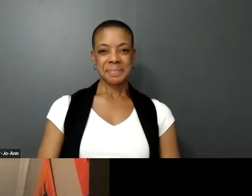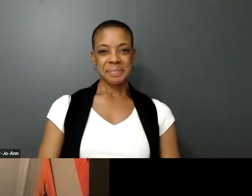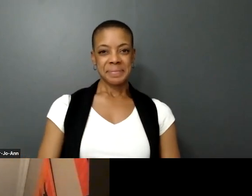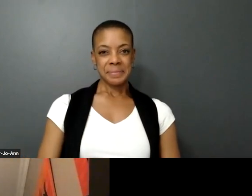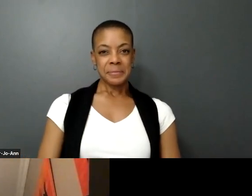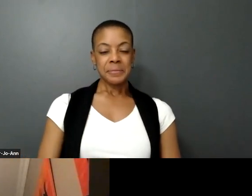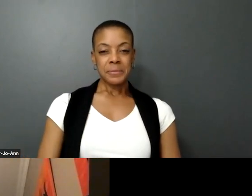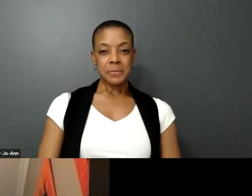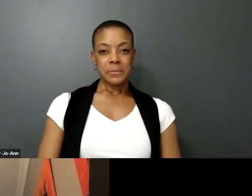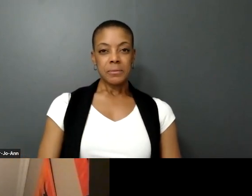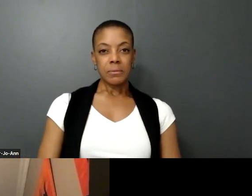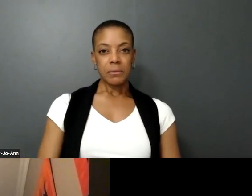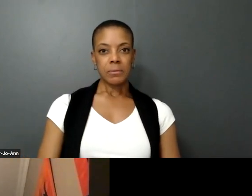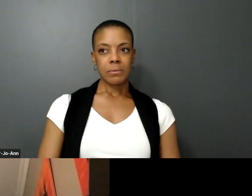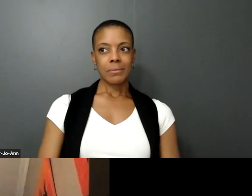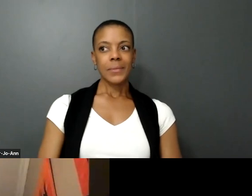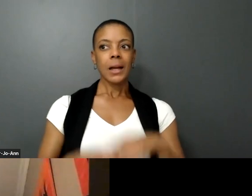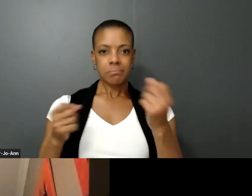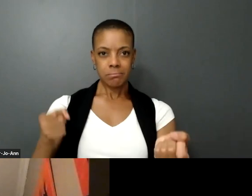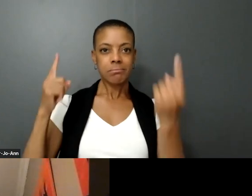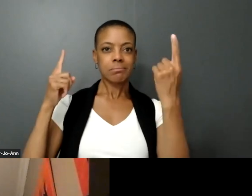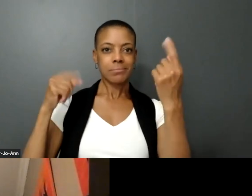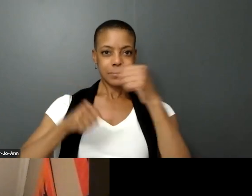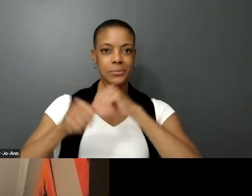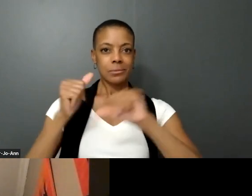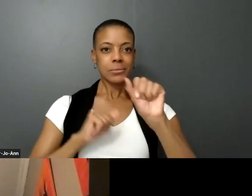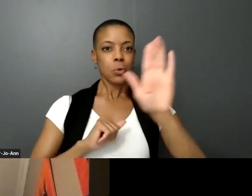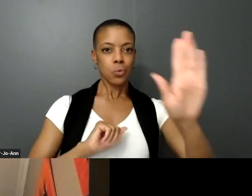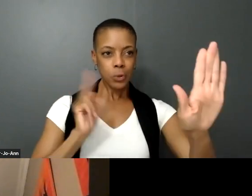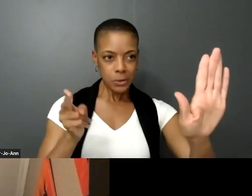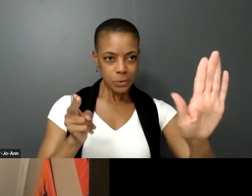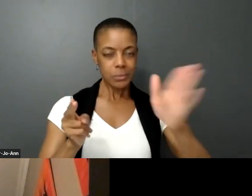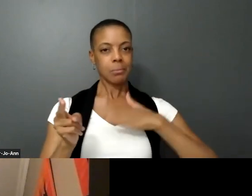It allows us to understand each other's histories,